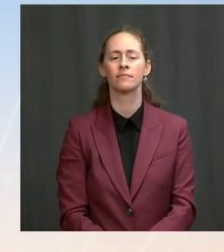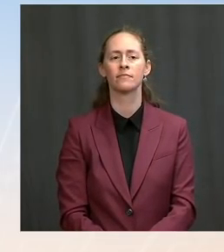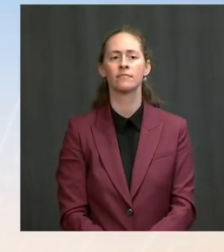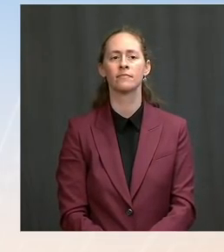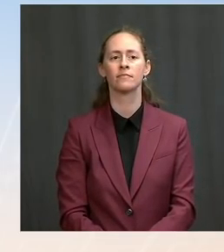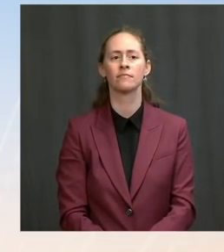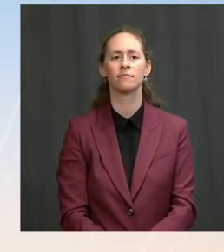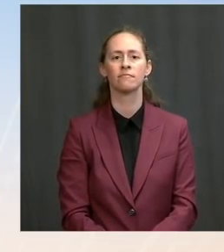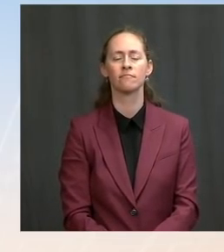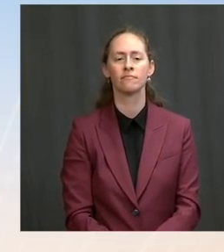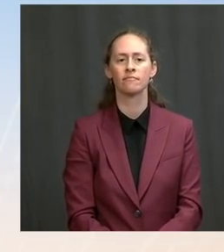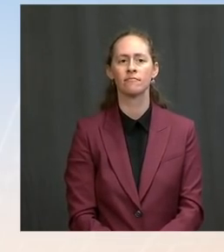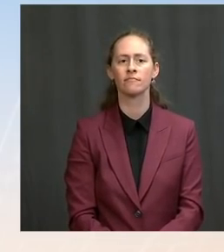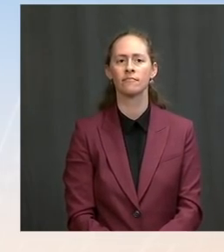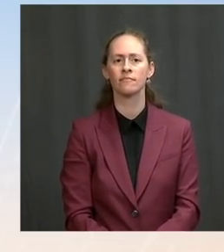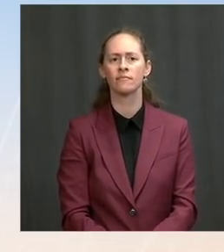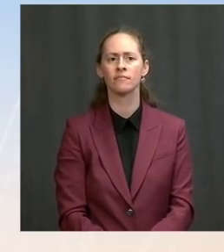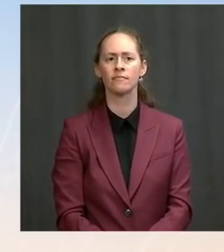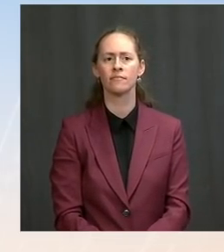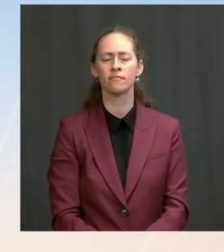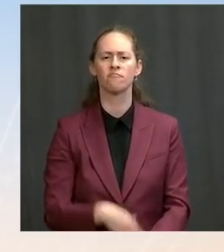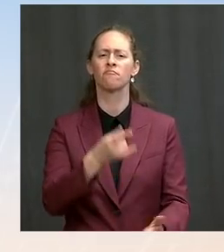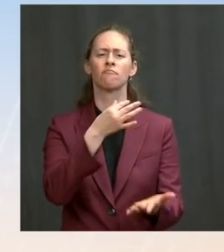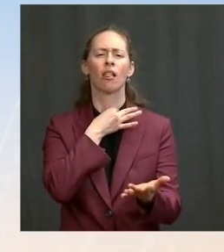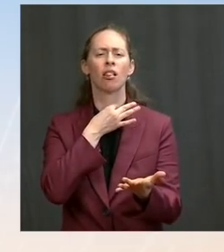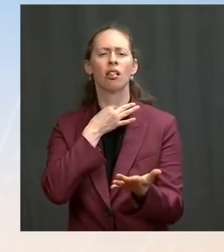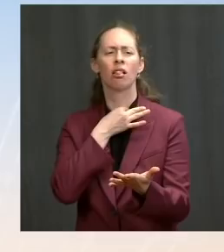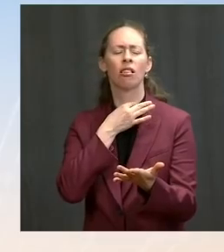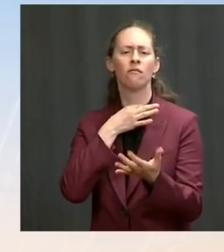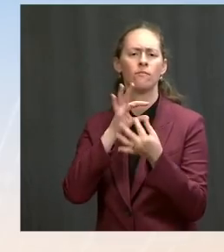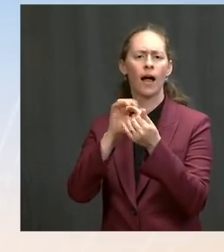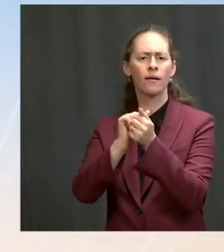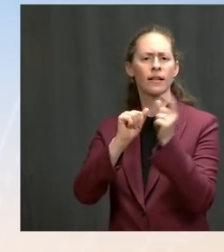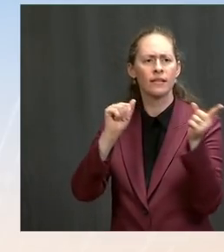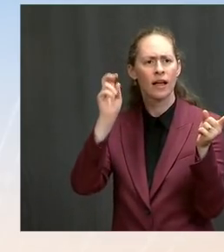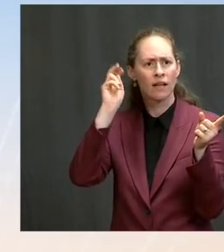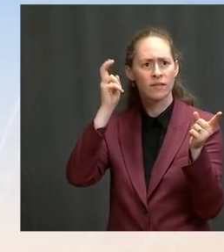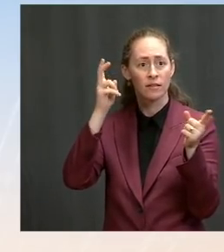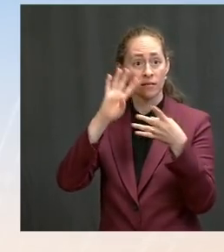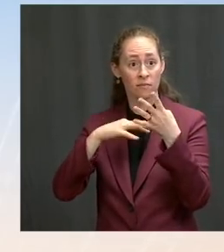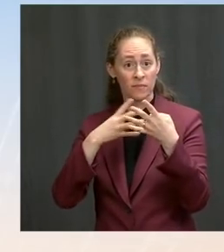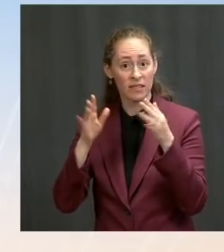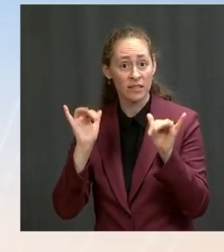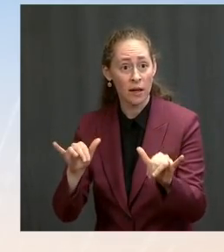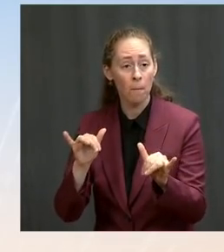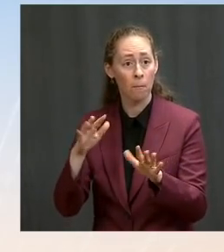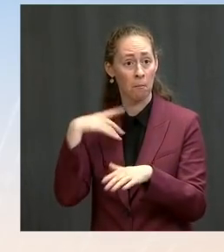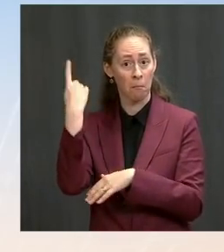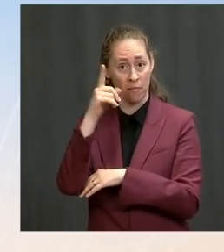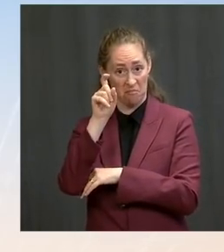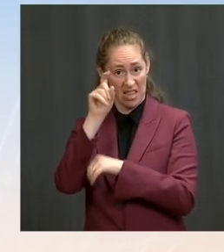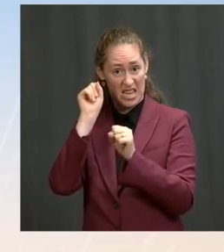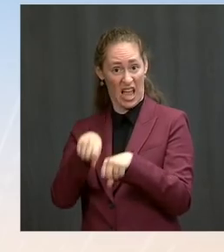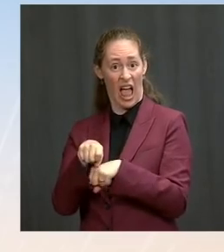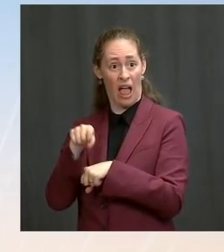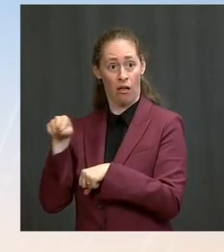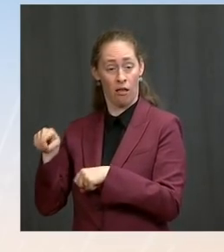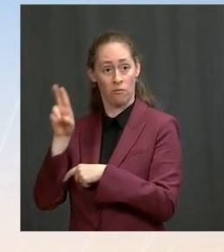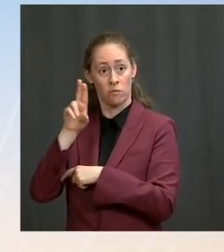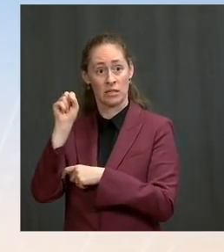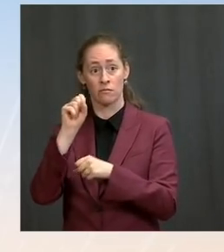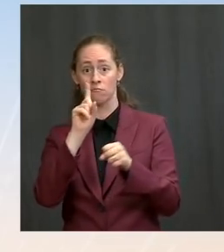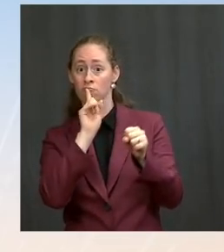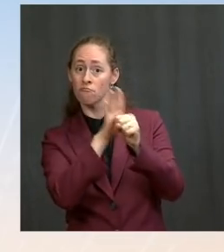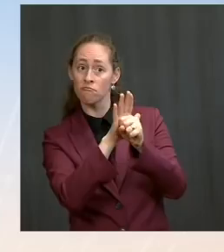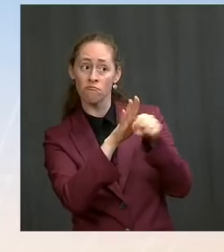Go ahead. If I can follow up very quickly on mm-hmm. Afghanistan. Sure. I know the timeline remains the same. Can the U.S. commit that all interpreters, drivers, others